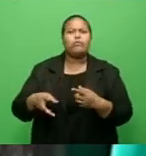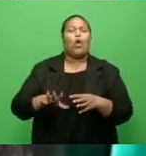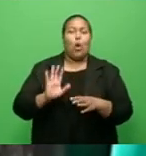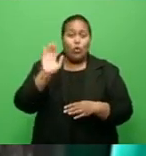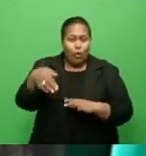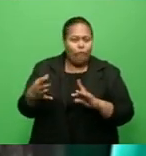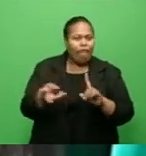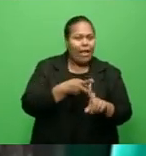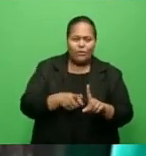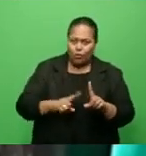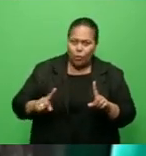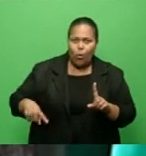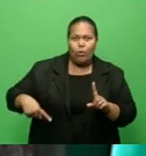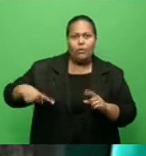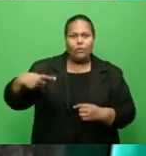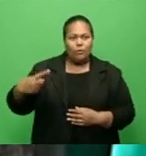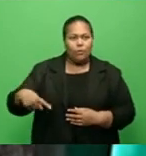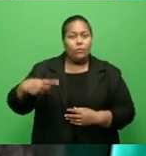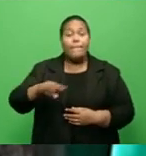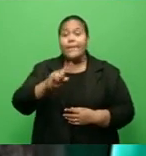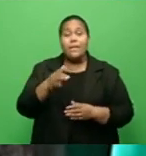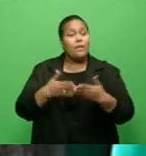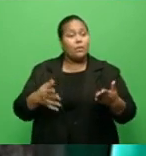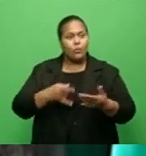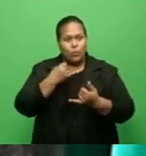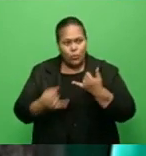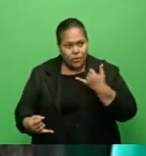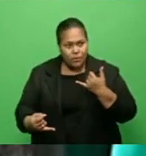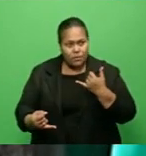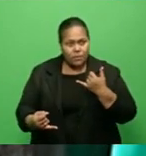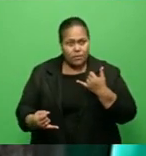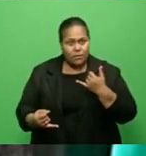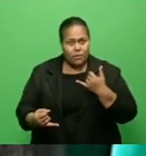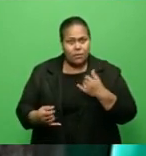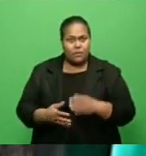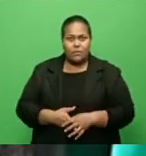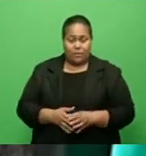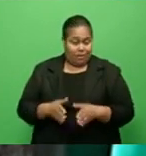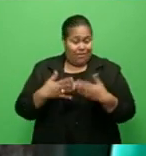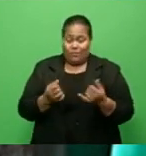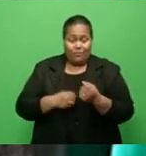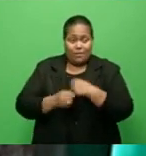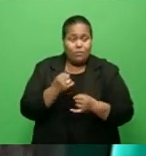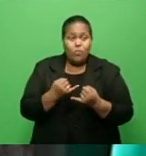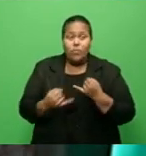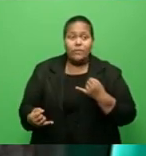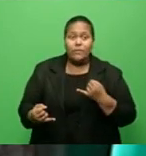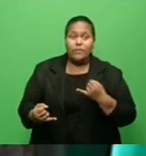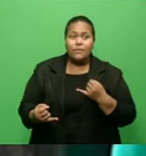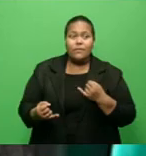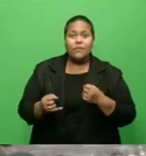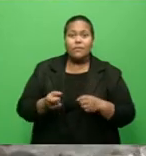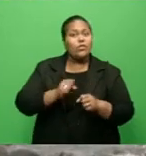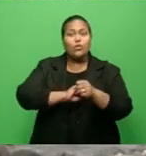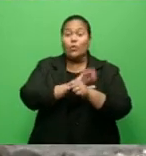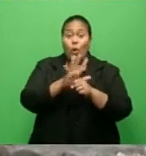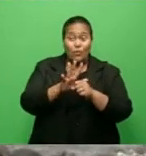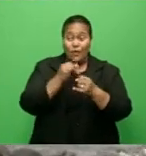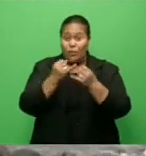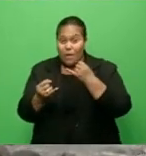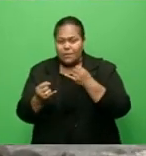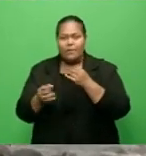It is not a shadow pandemic. It is an existing pandemic that has been with us long before COVID or the natural disasters and